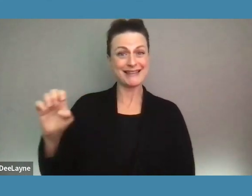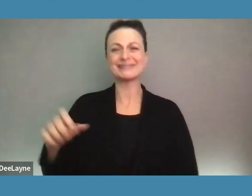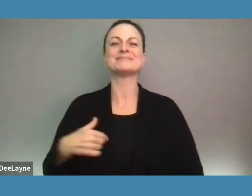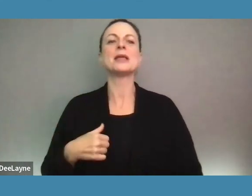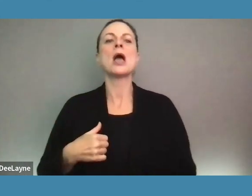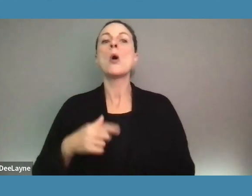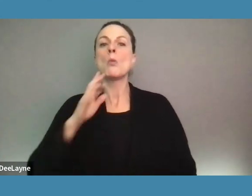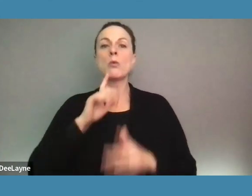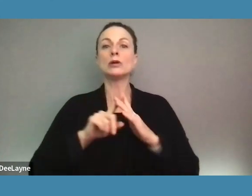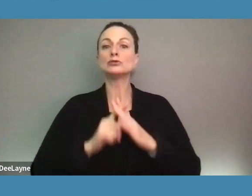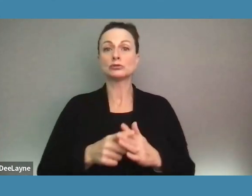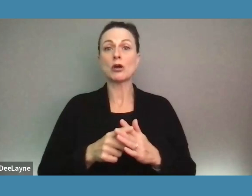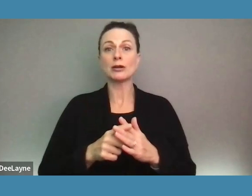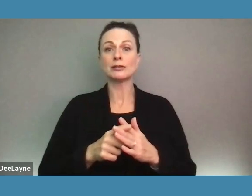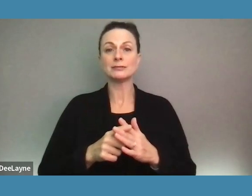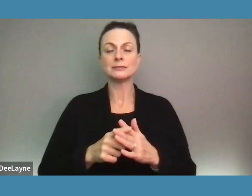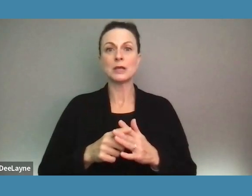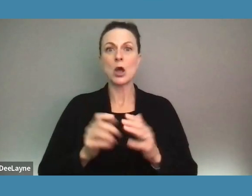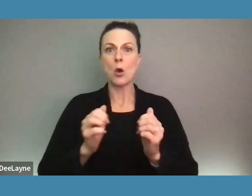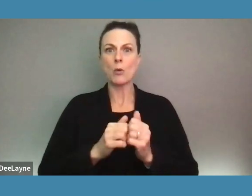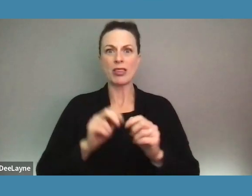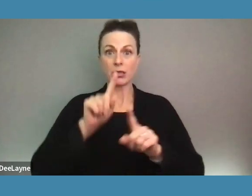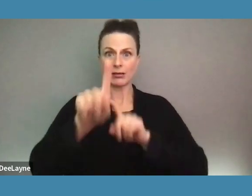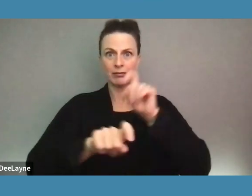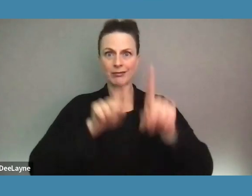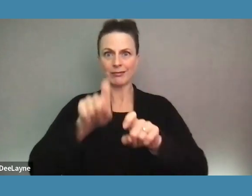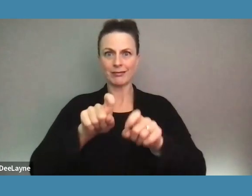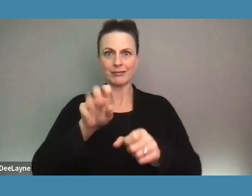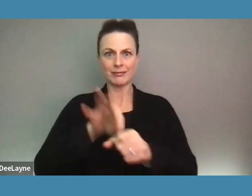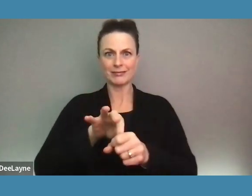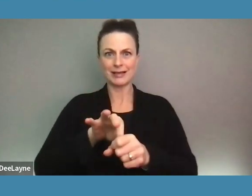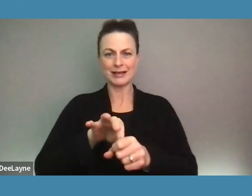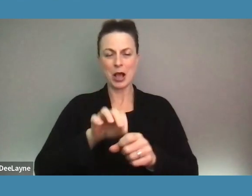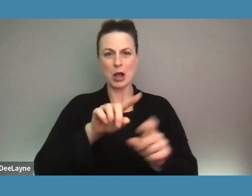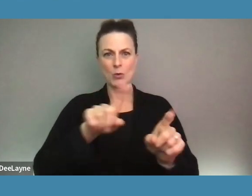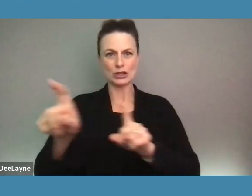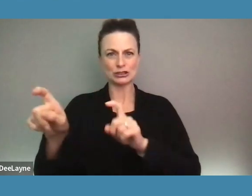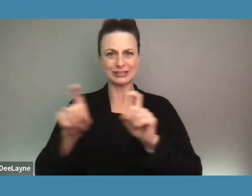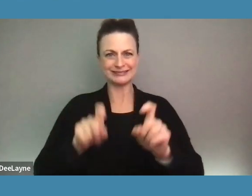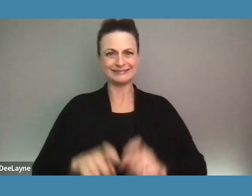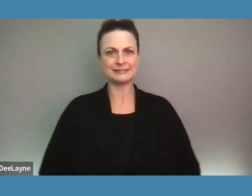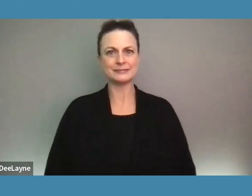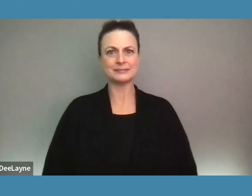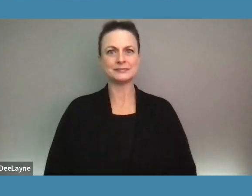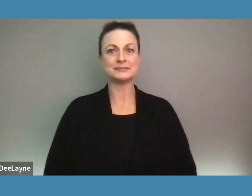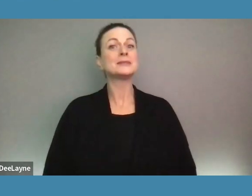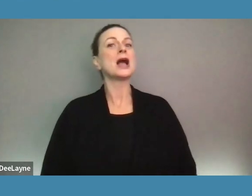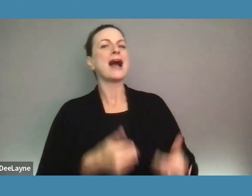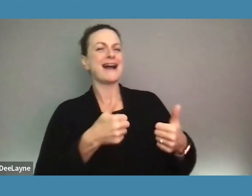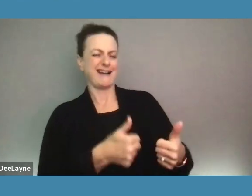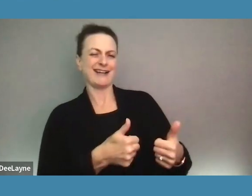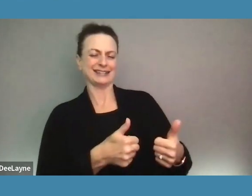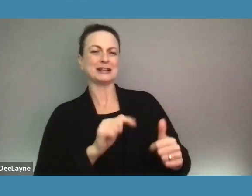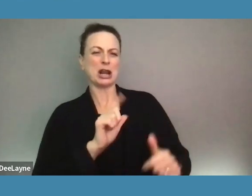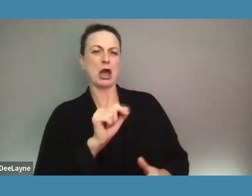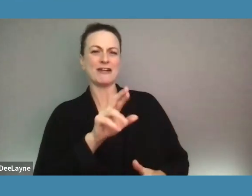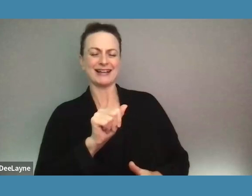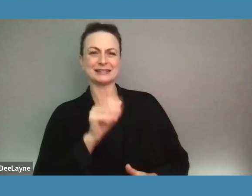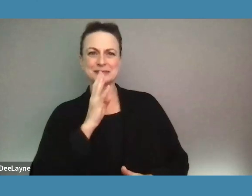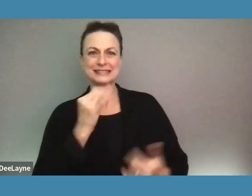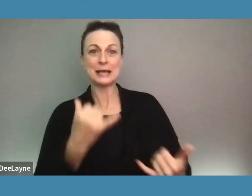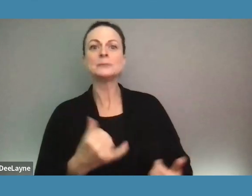to begin with a poll question. Take it away, Laura. Awesome. So we just wanted to get